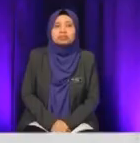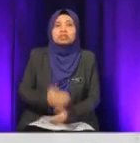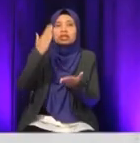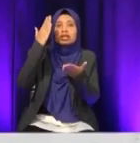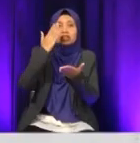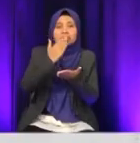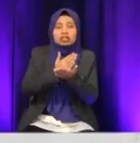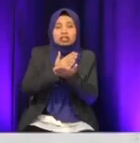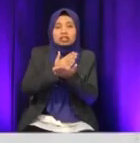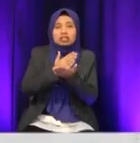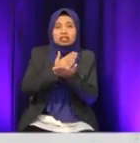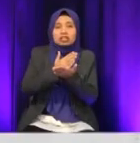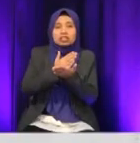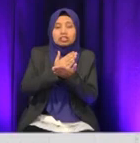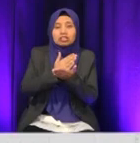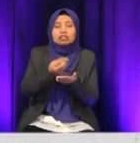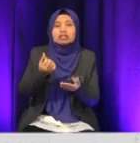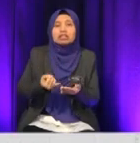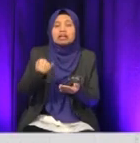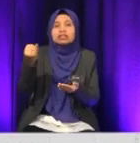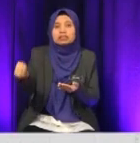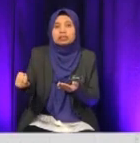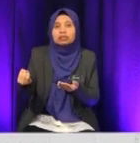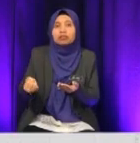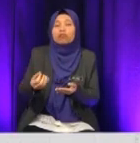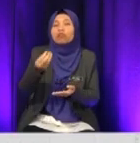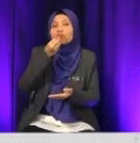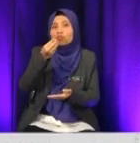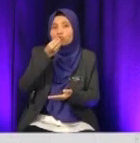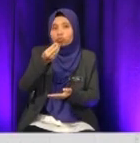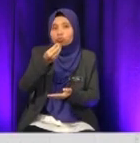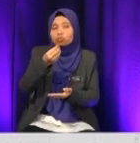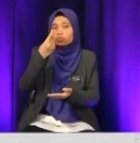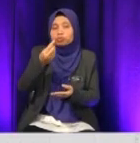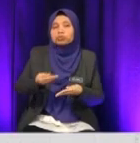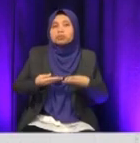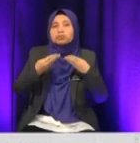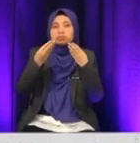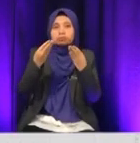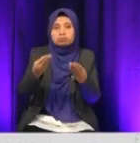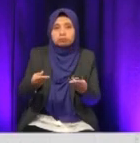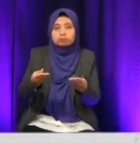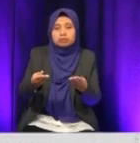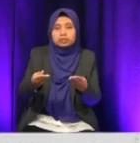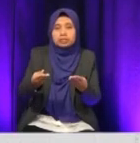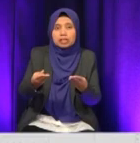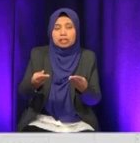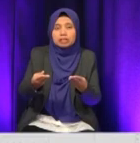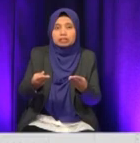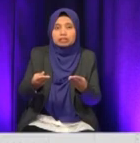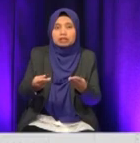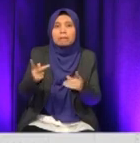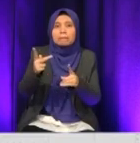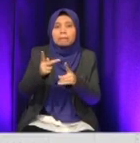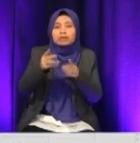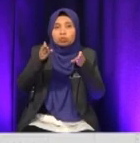of non-perishable items and food that are supplied and distributed freely to people